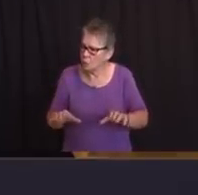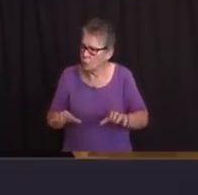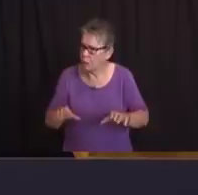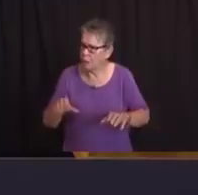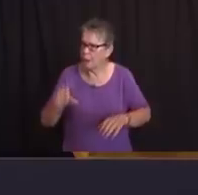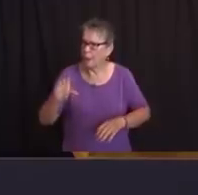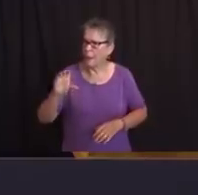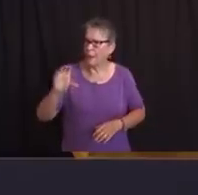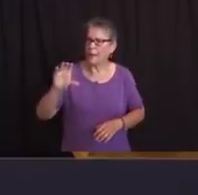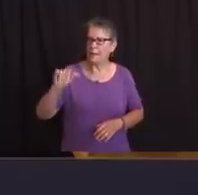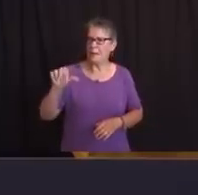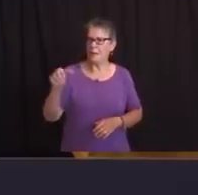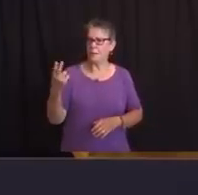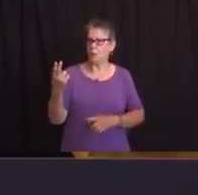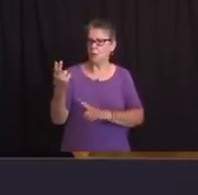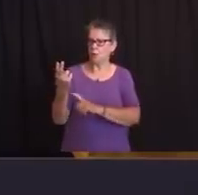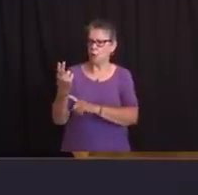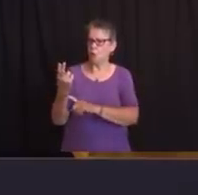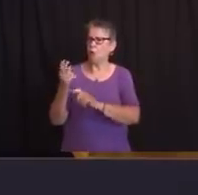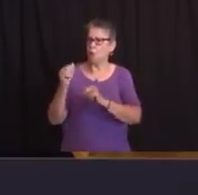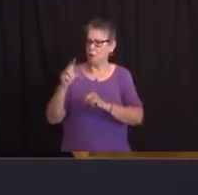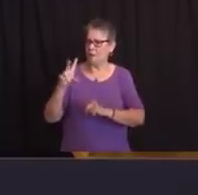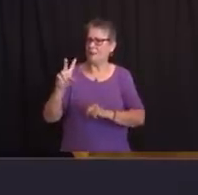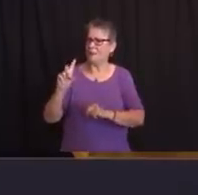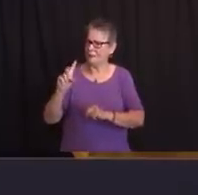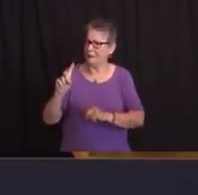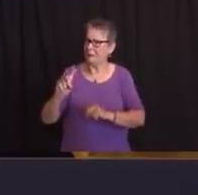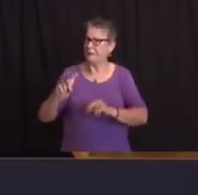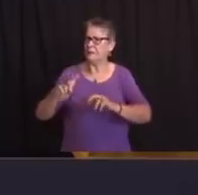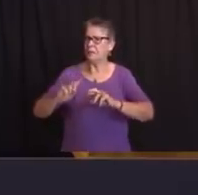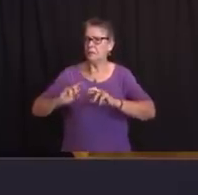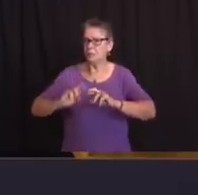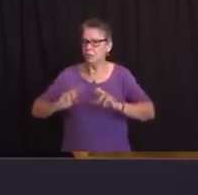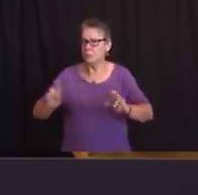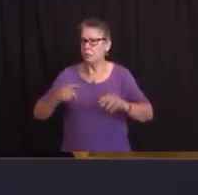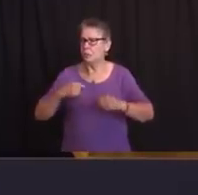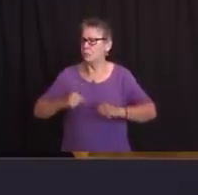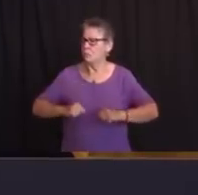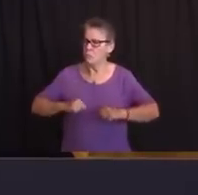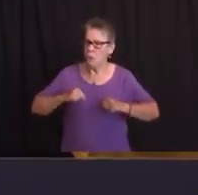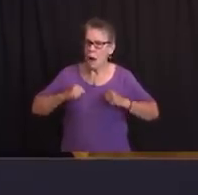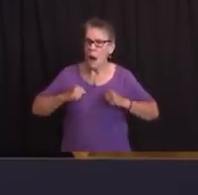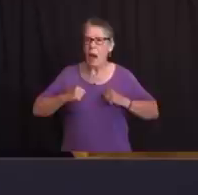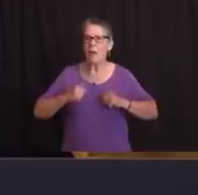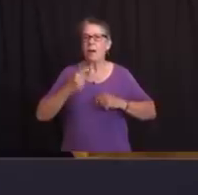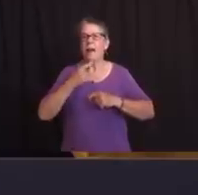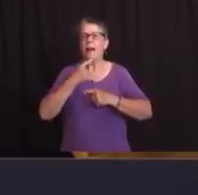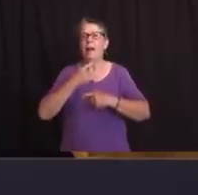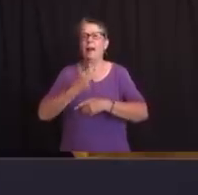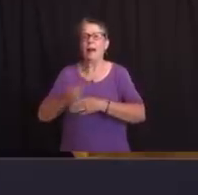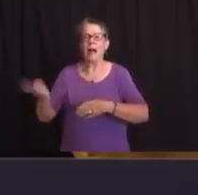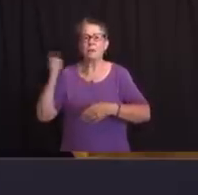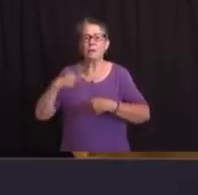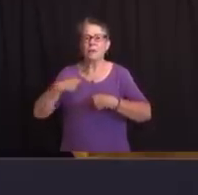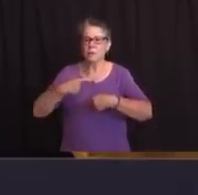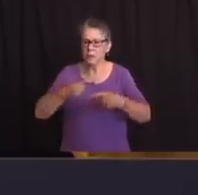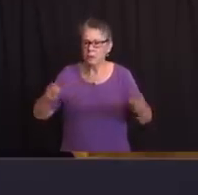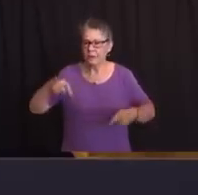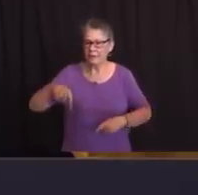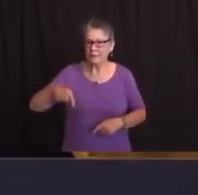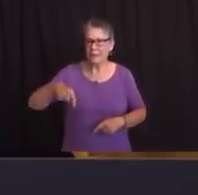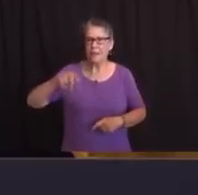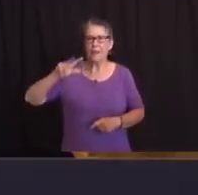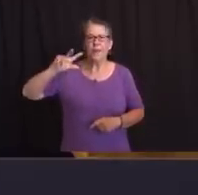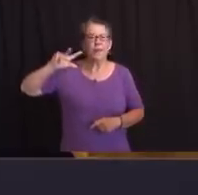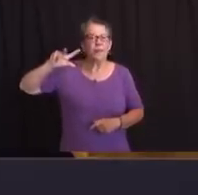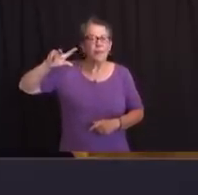we have done that. And I'm very proud to say it came out last week that New Jersey is the third most total dollars, not adjusting for